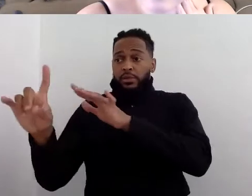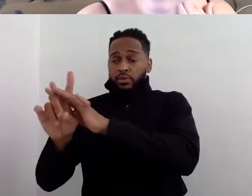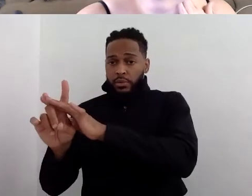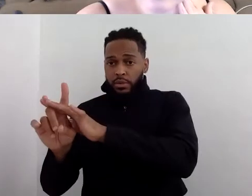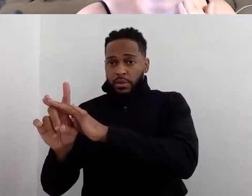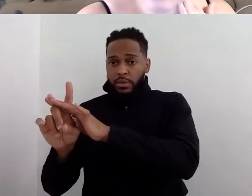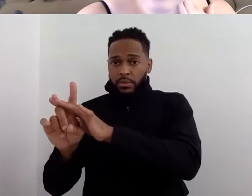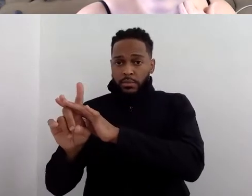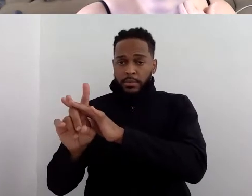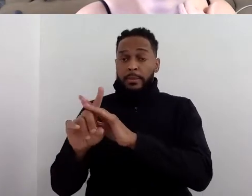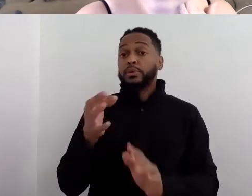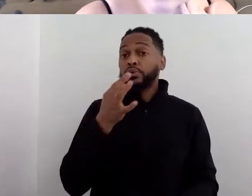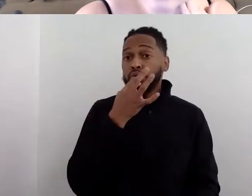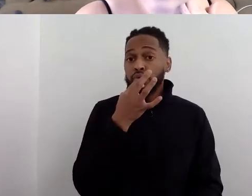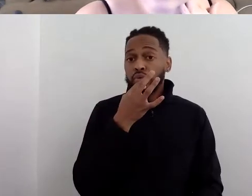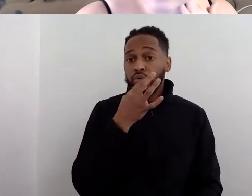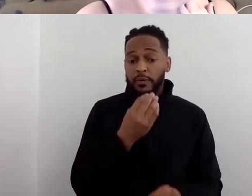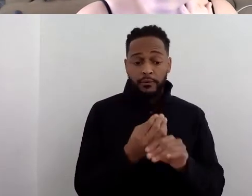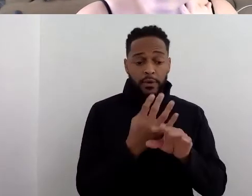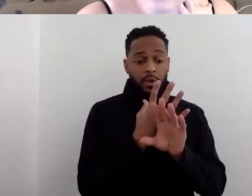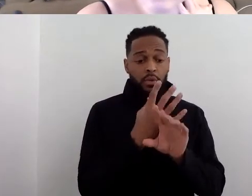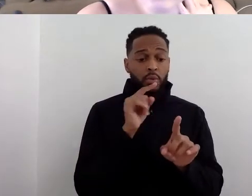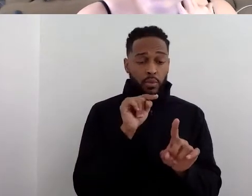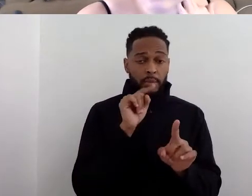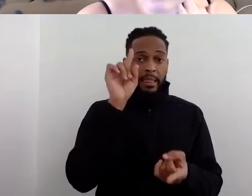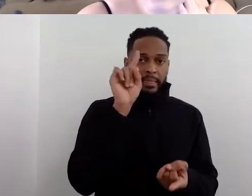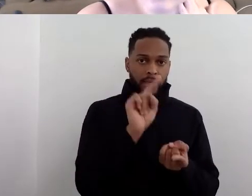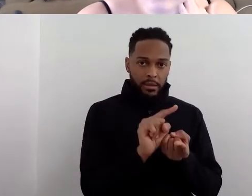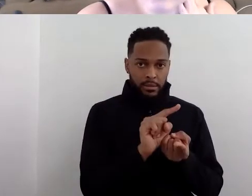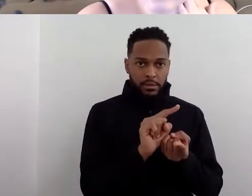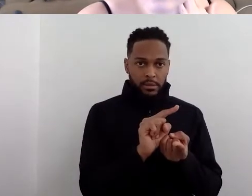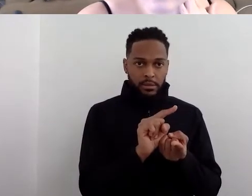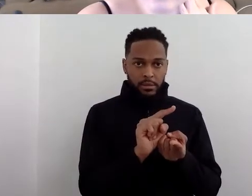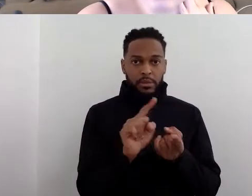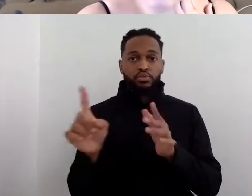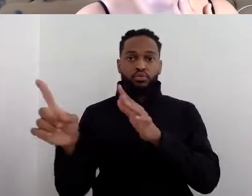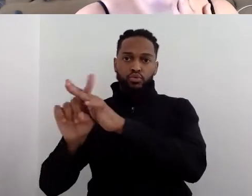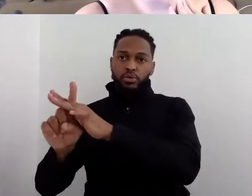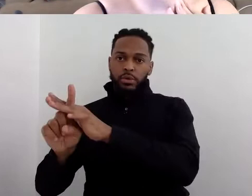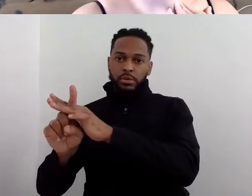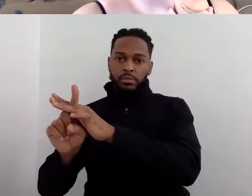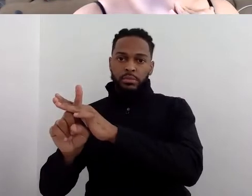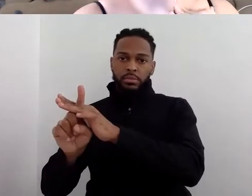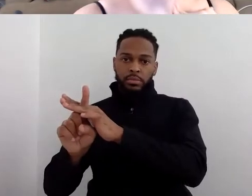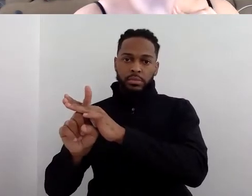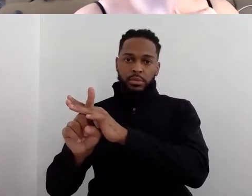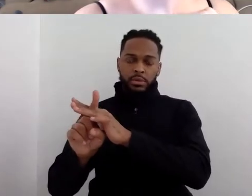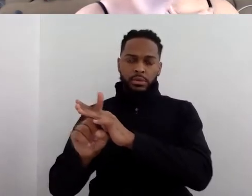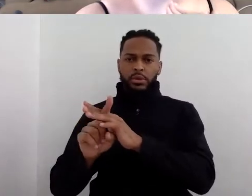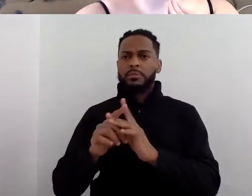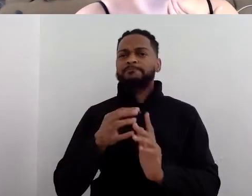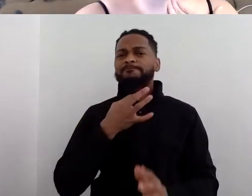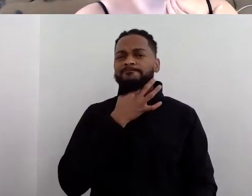But starting soon, the video visits will pay less than the in-person visits. So I'll be curious to see,